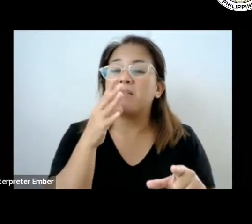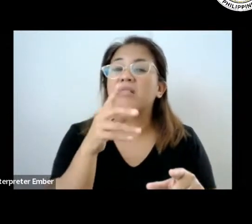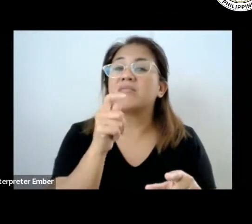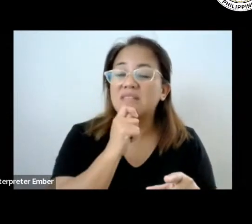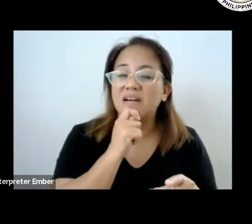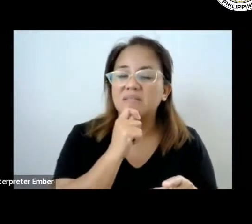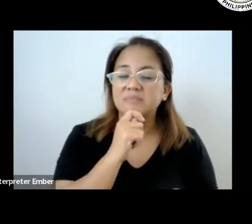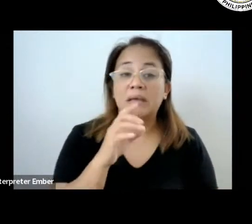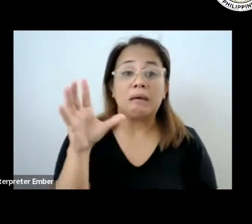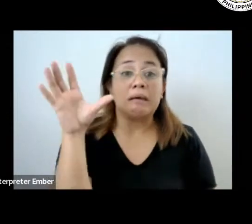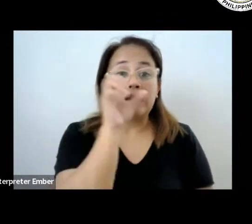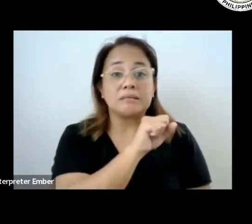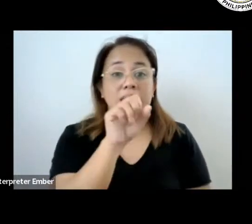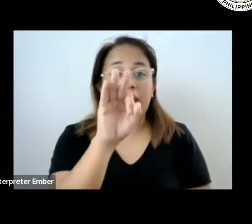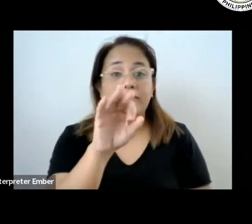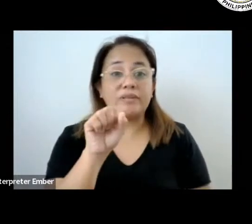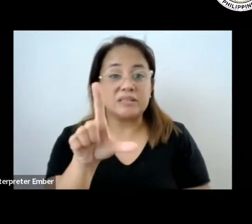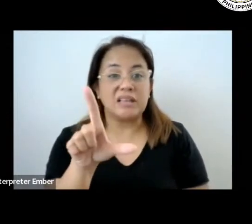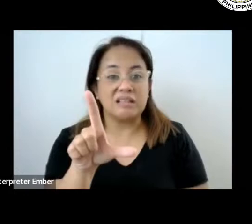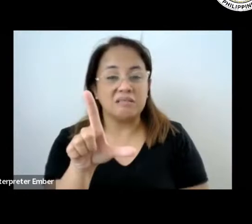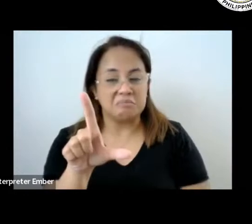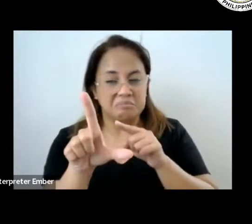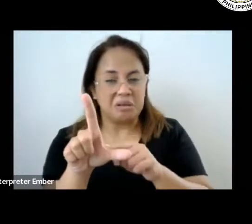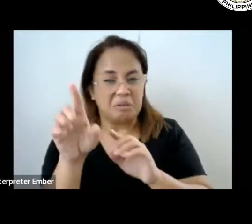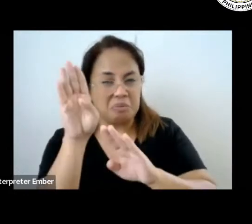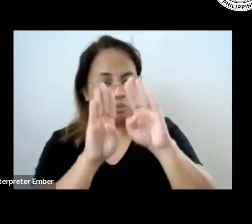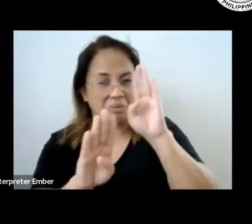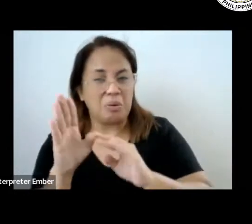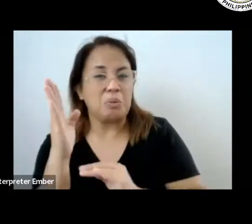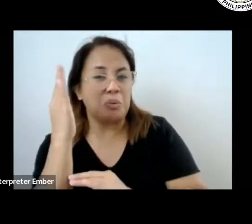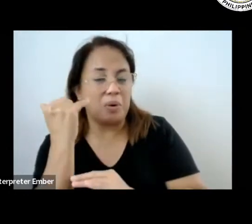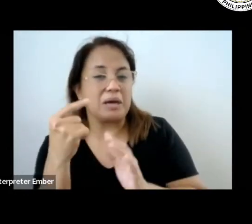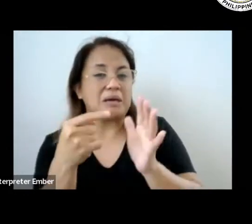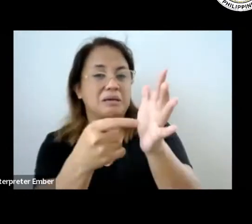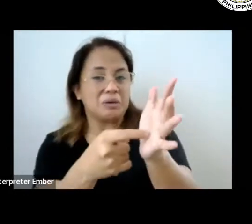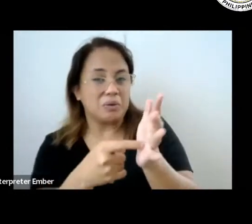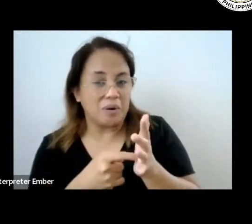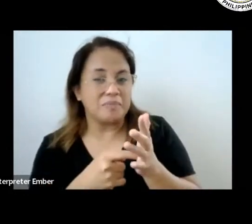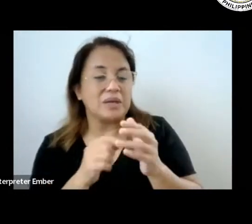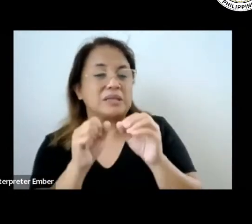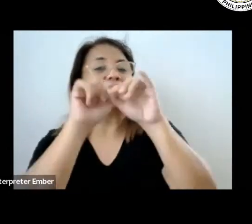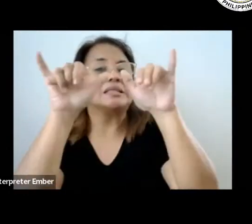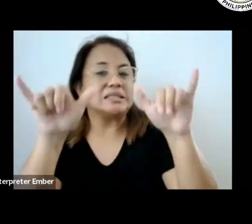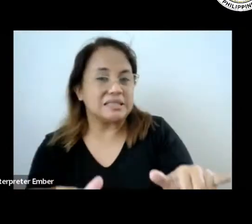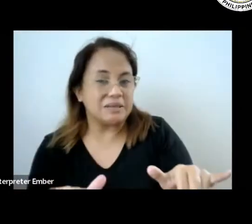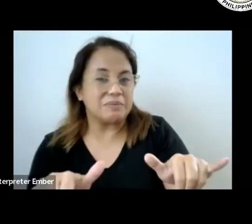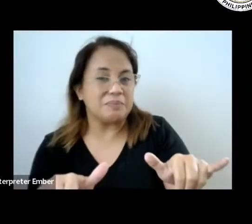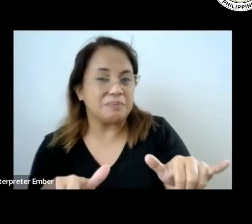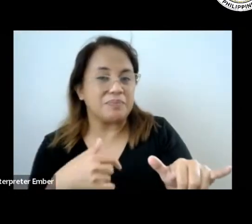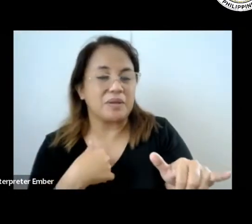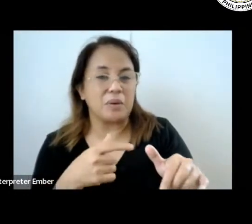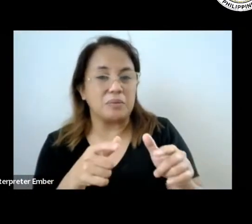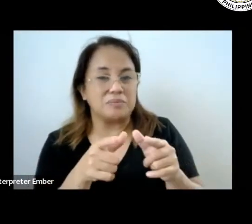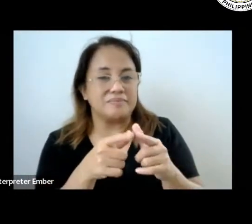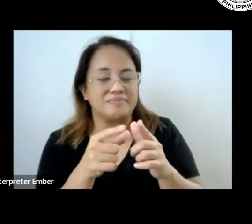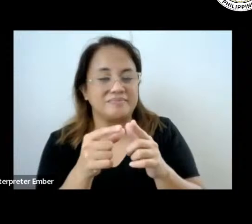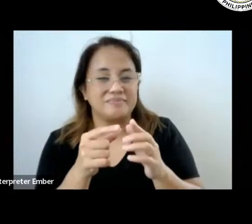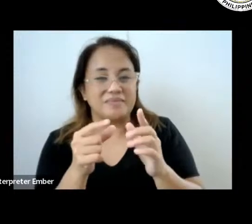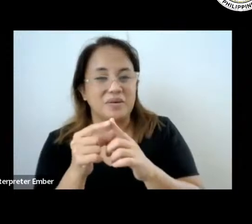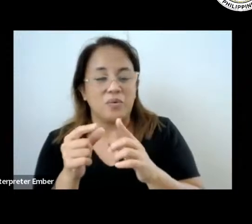Presumably, FSL is problematic because of the requirement of a system of orthography in the 4